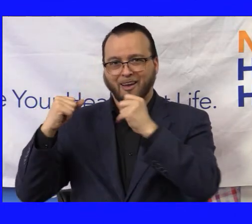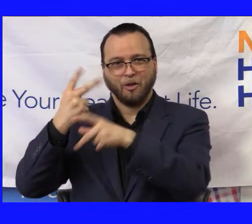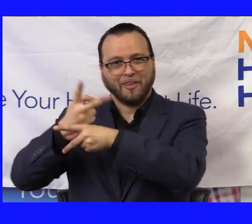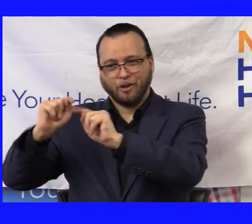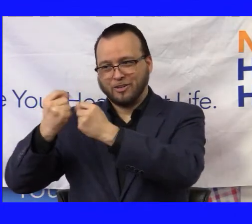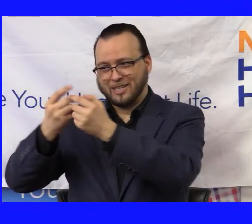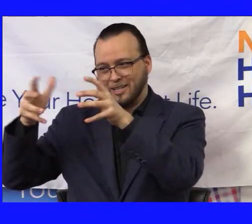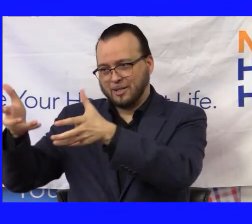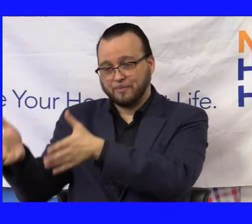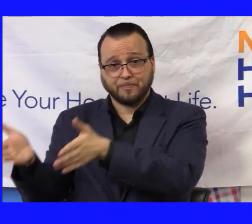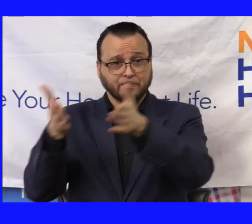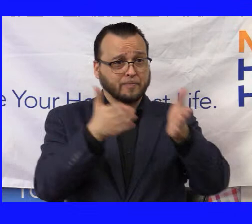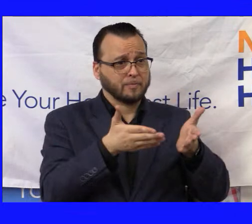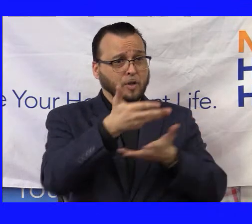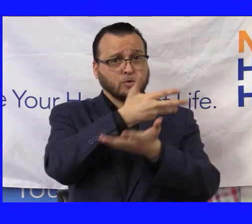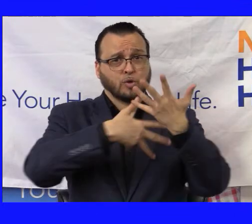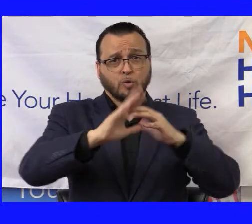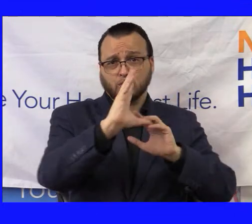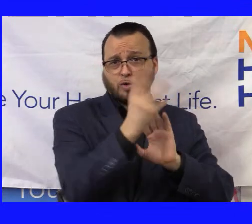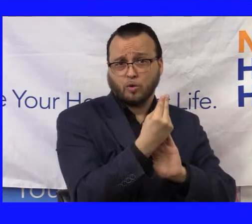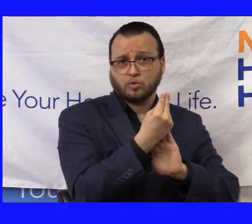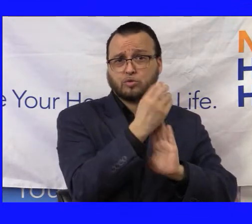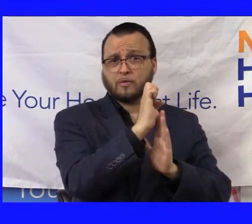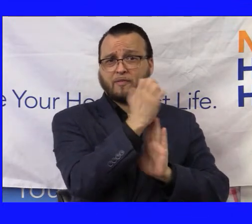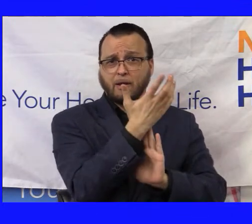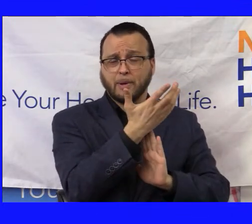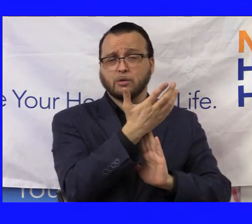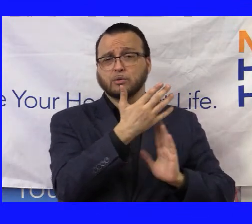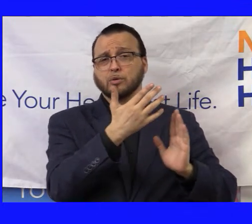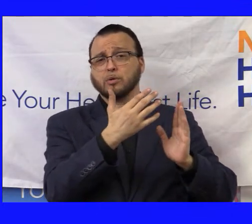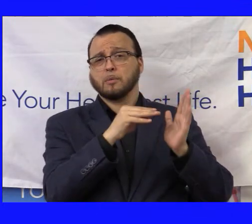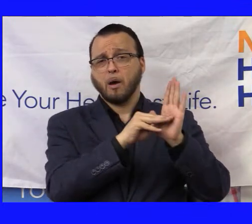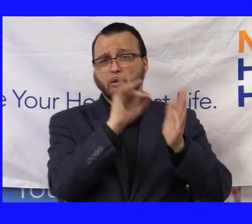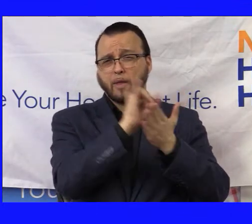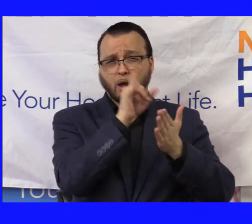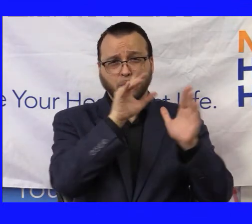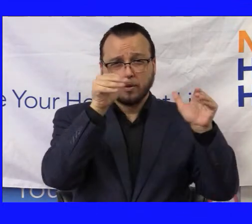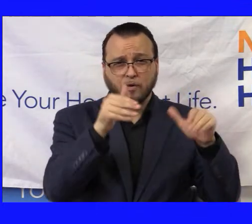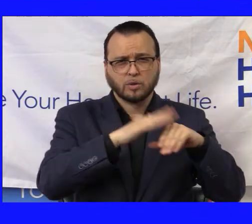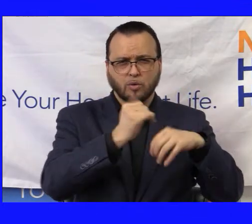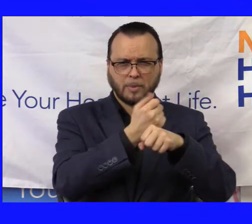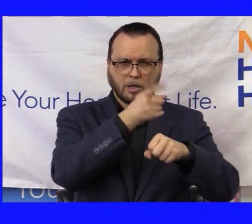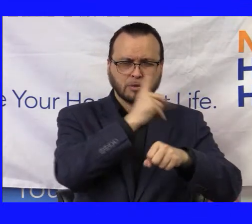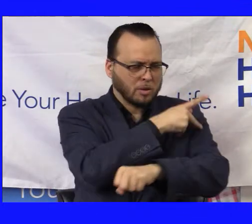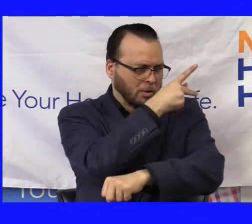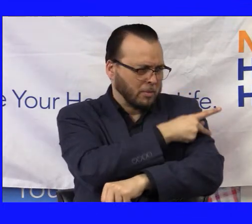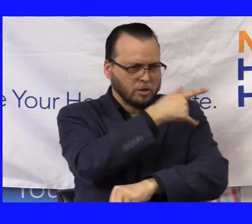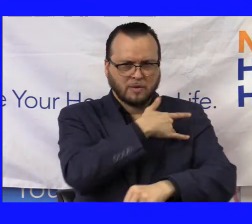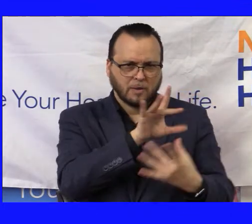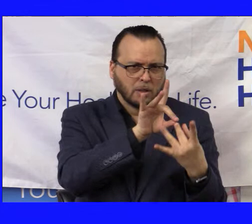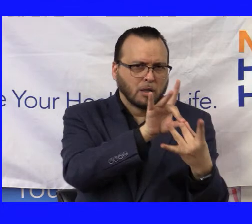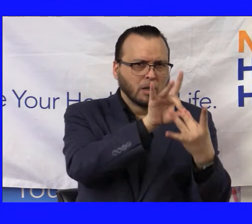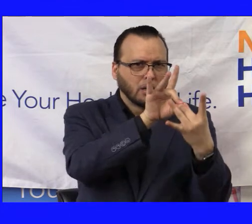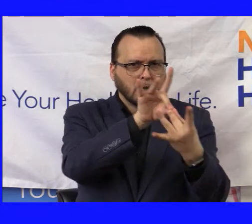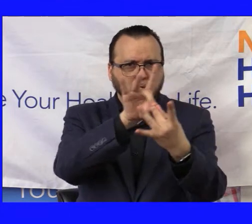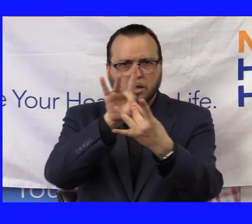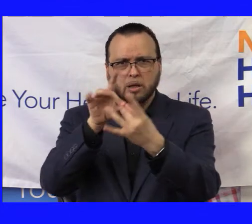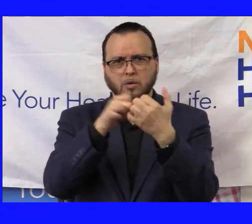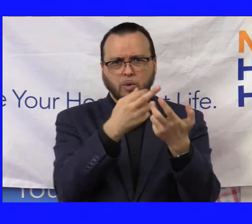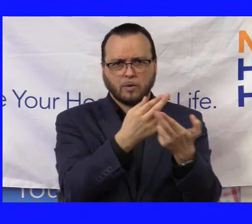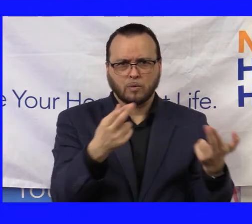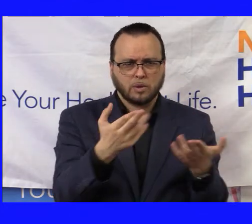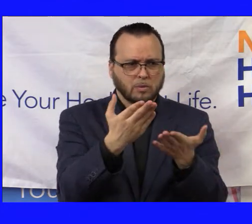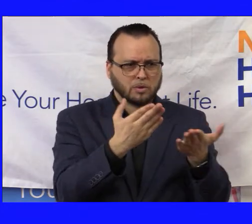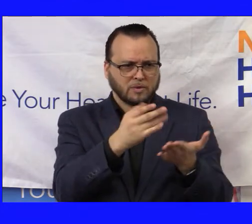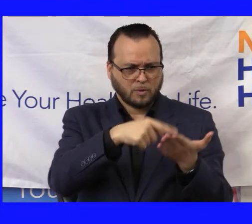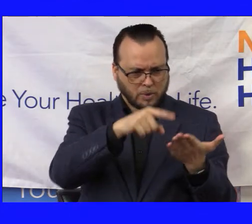and the socio-cultural environmental model, which really focuses on making sure that patients are connected with the resources and services